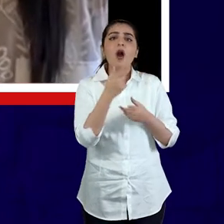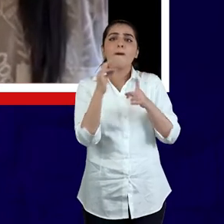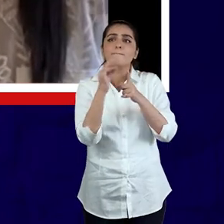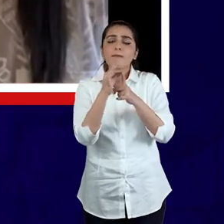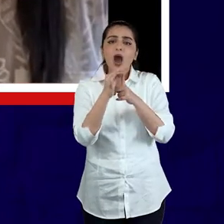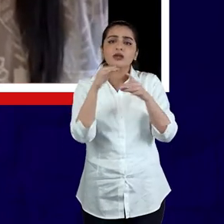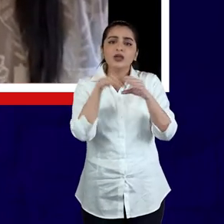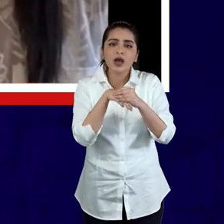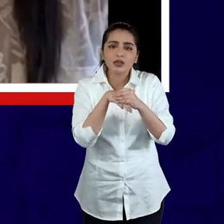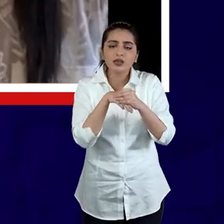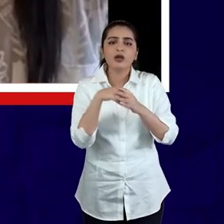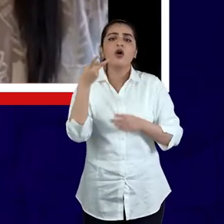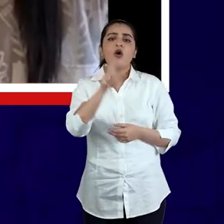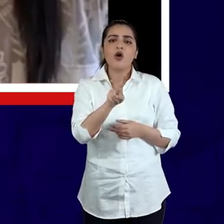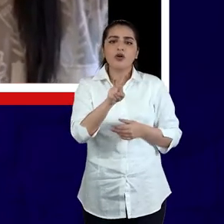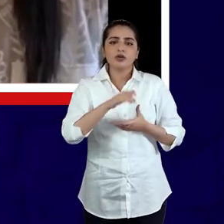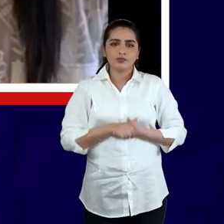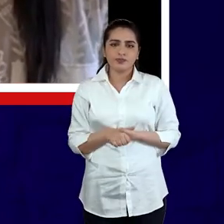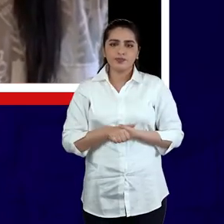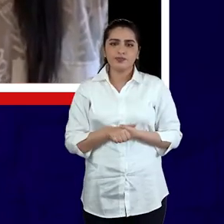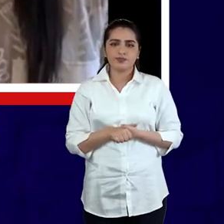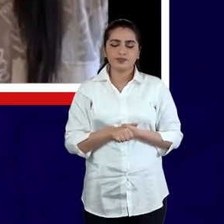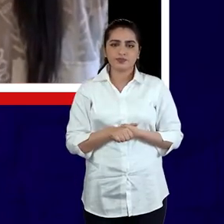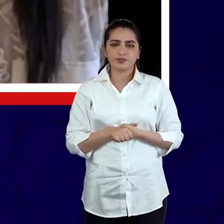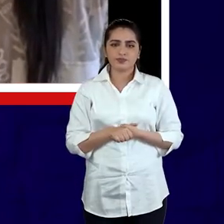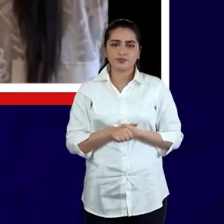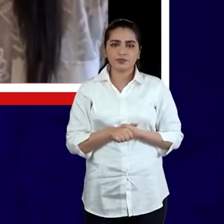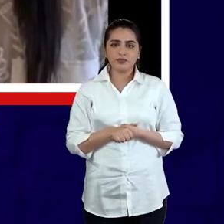context in Pakistan is and why it's so urgent,